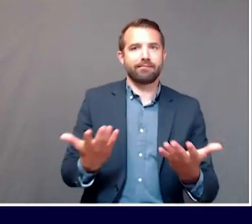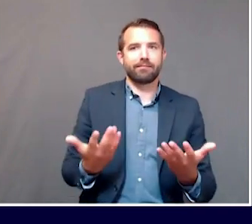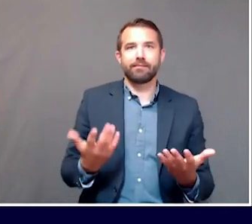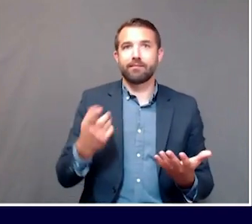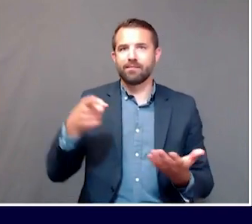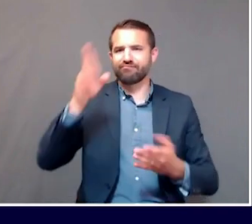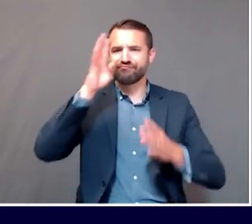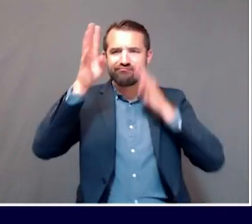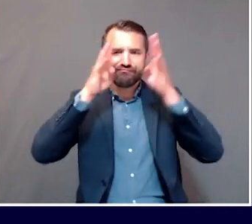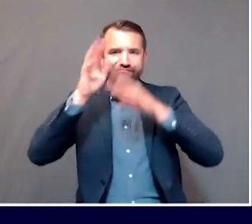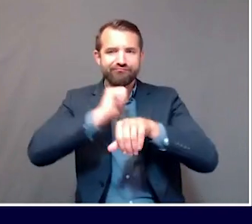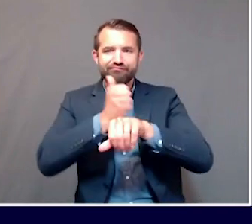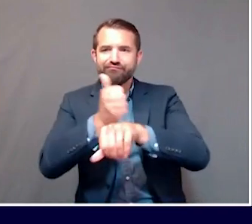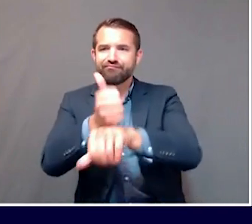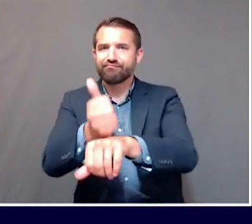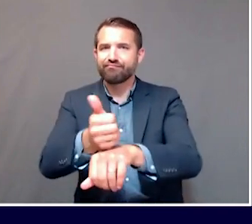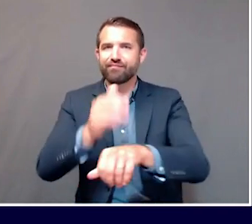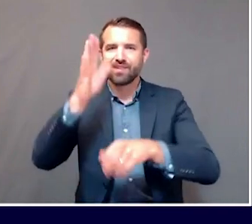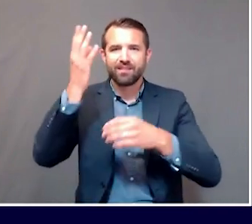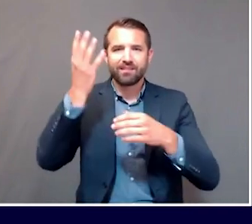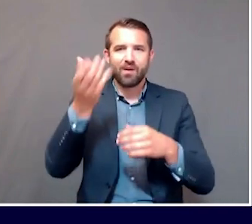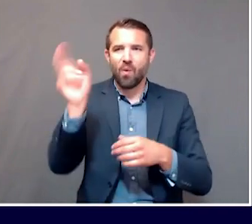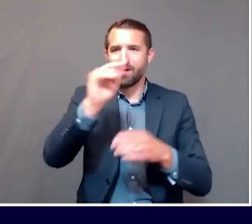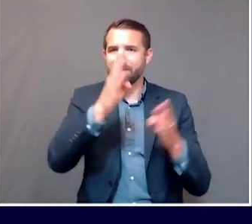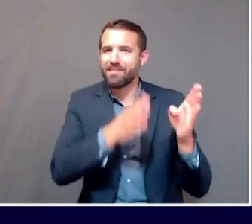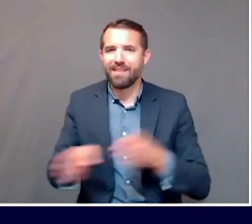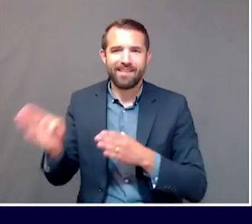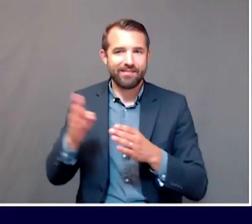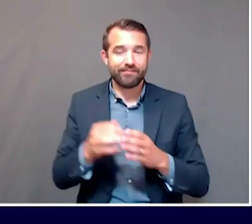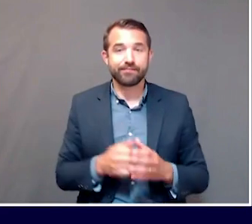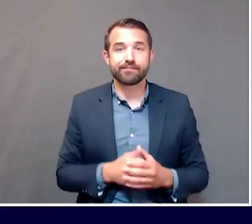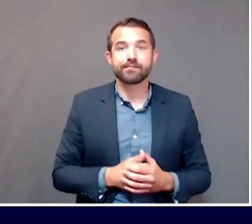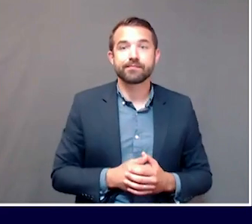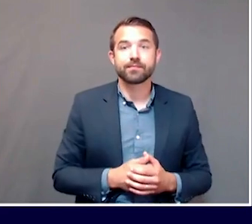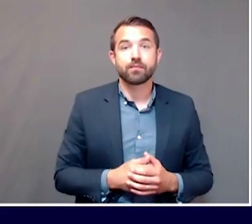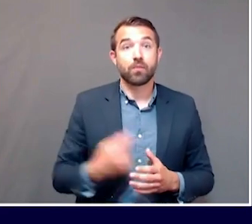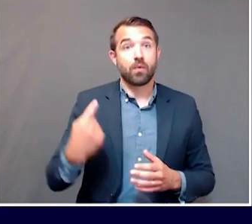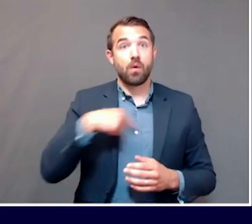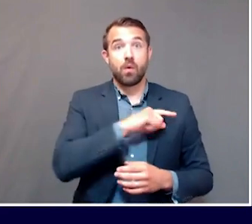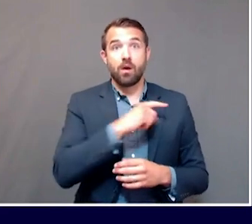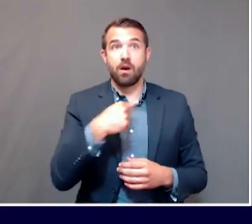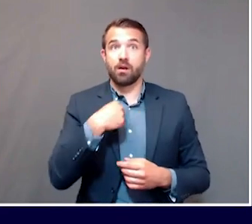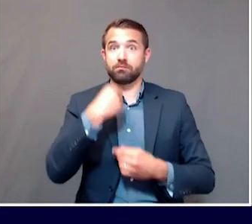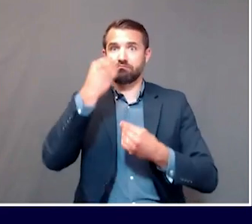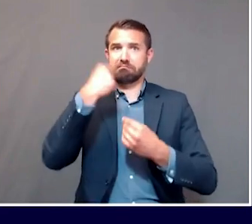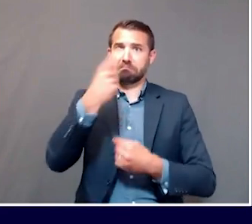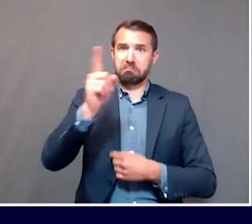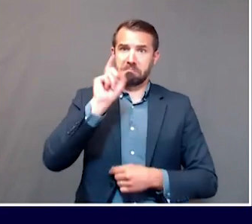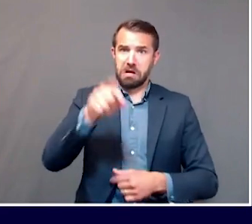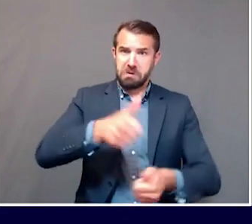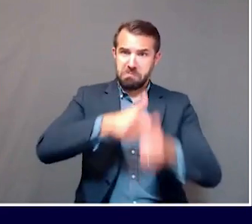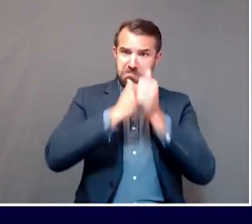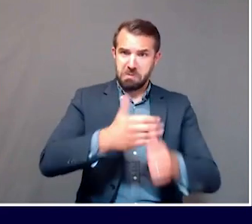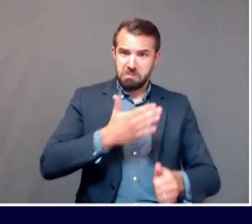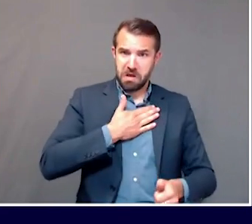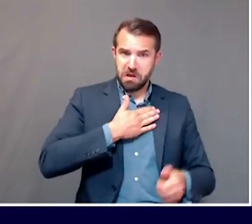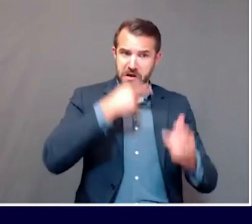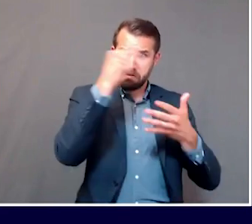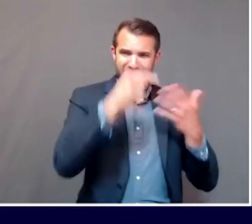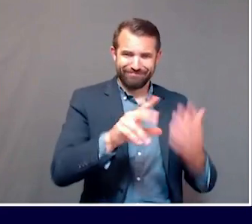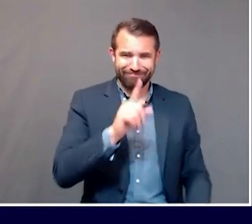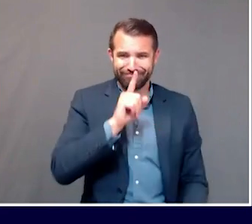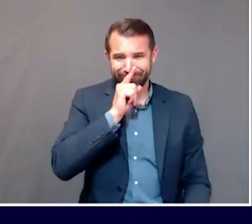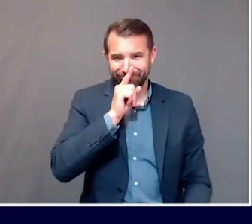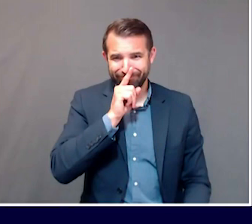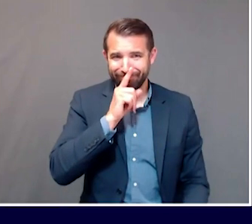own suggestions. It wasn't a top-down kind of thing. We let them make proposals to us. And this is the result,